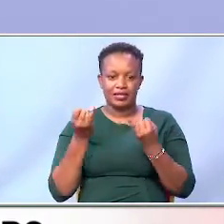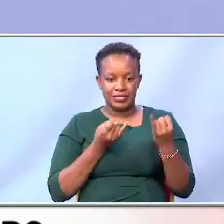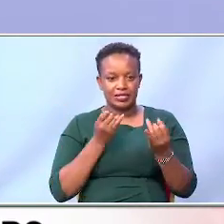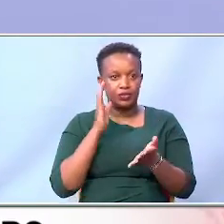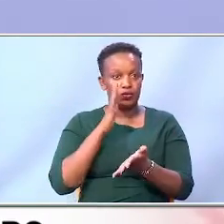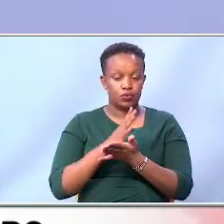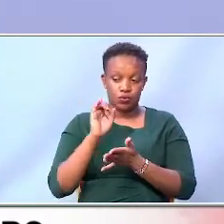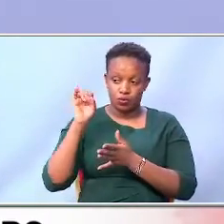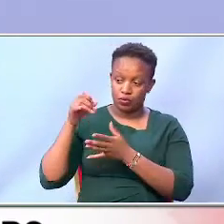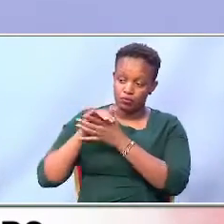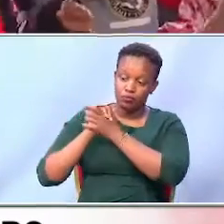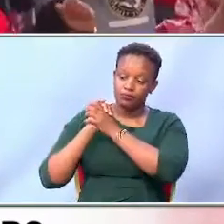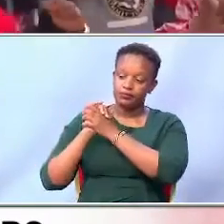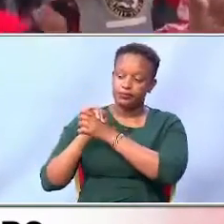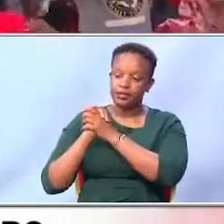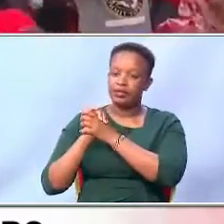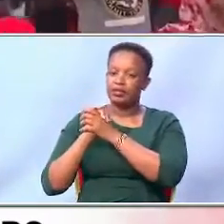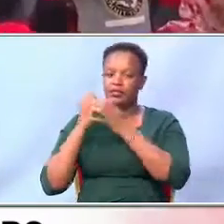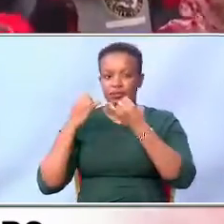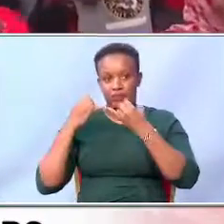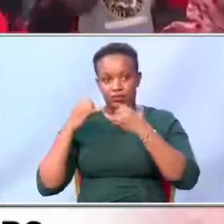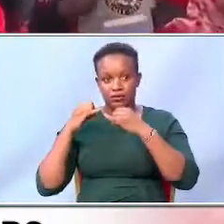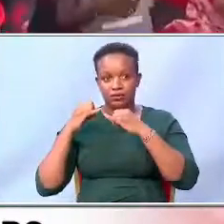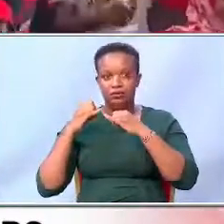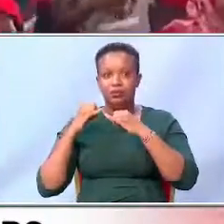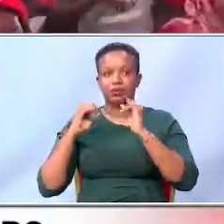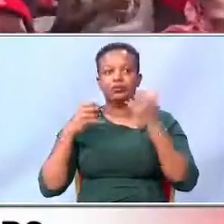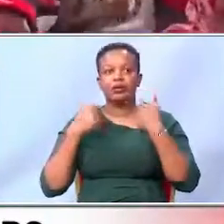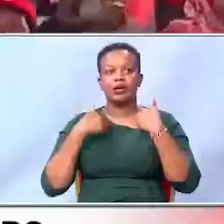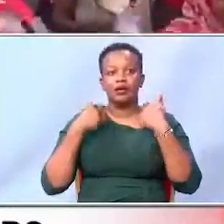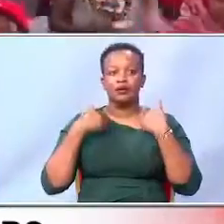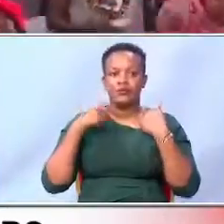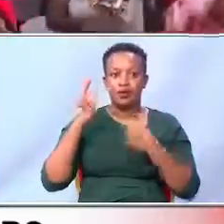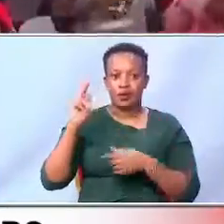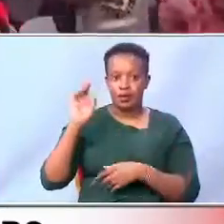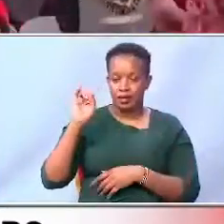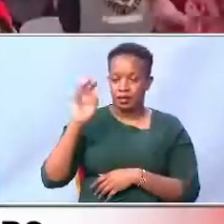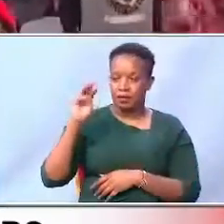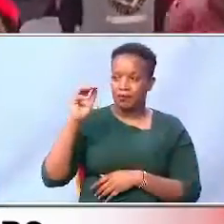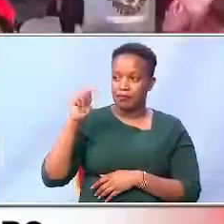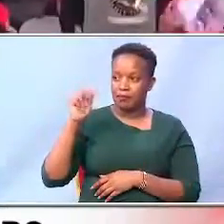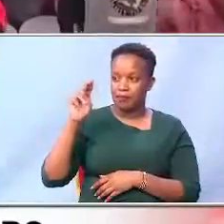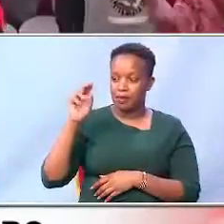Jubilee Party dewept Kiambu Senator Kimani Wamatangi of his mandate as